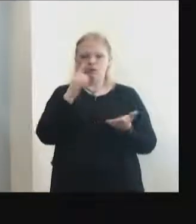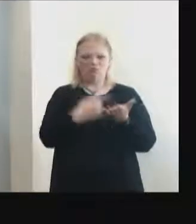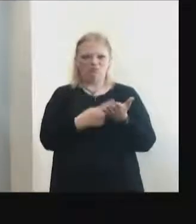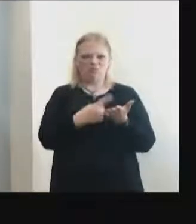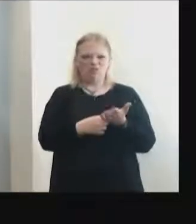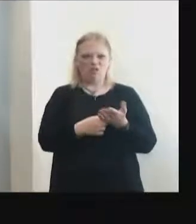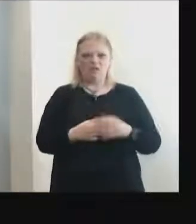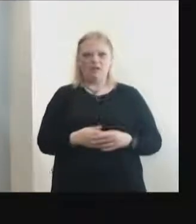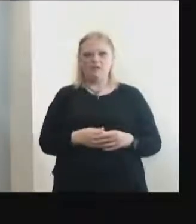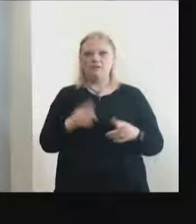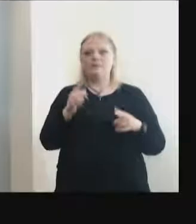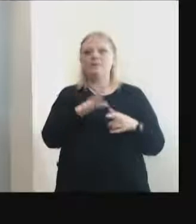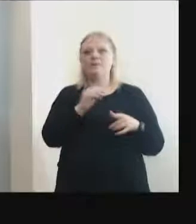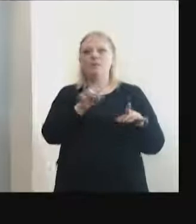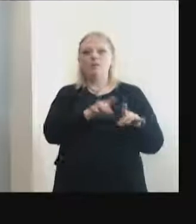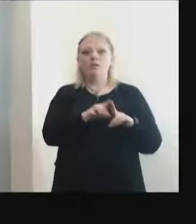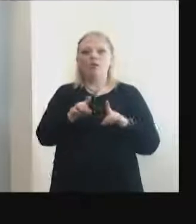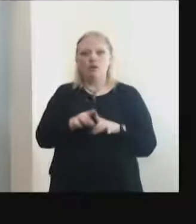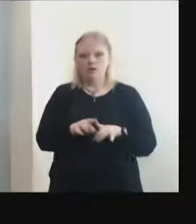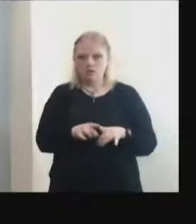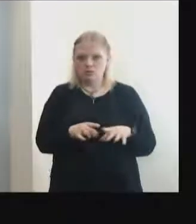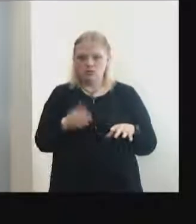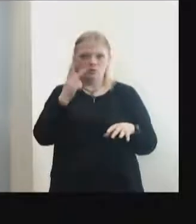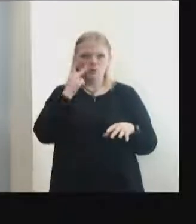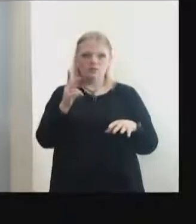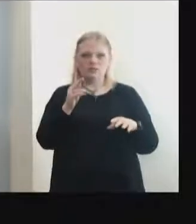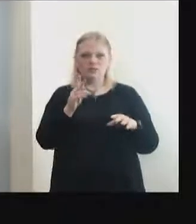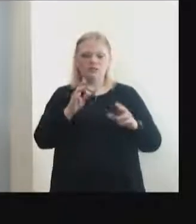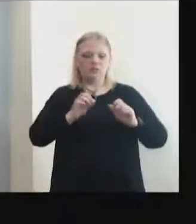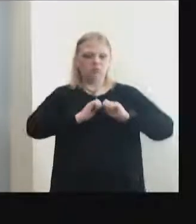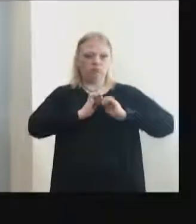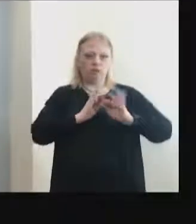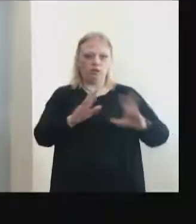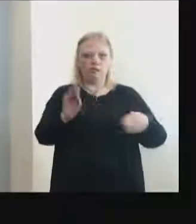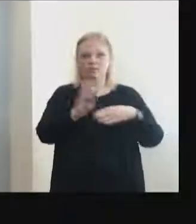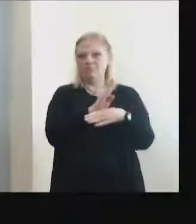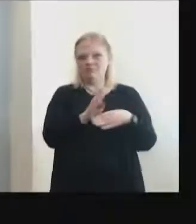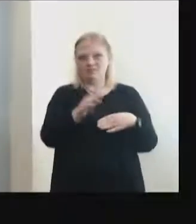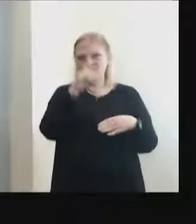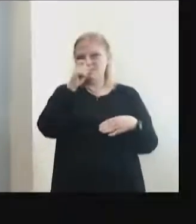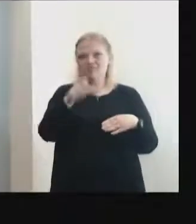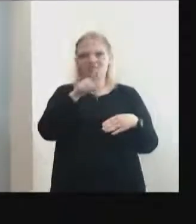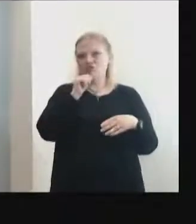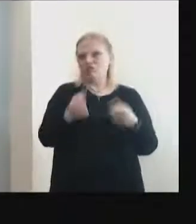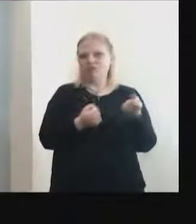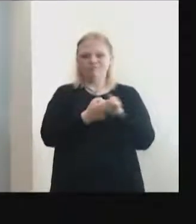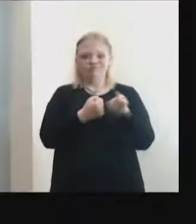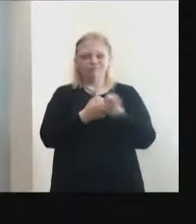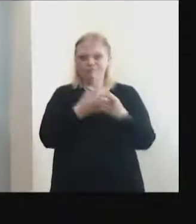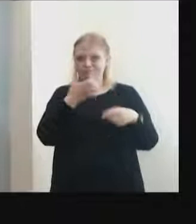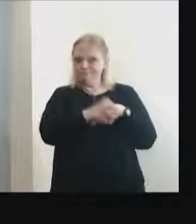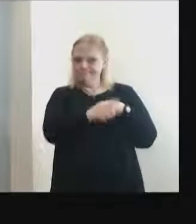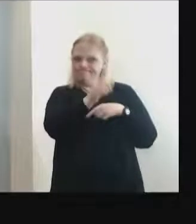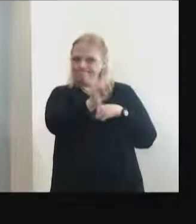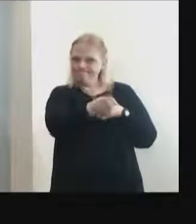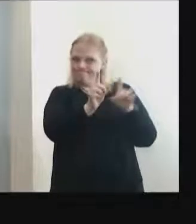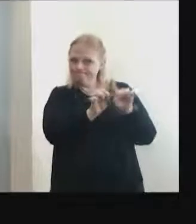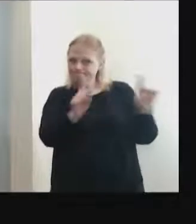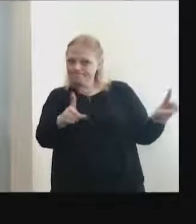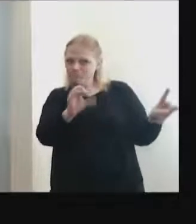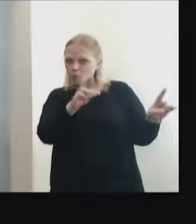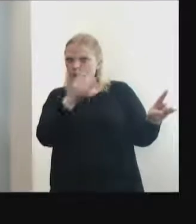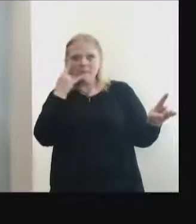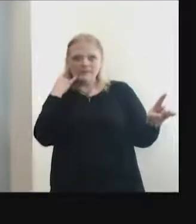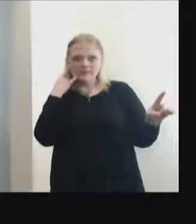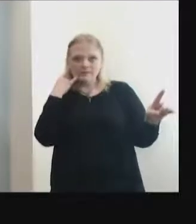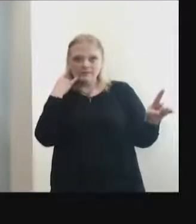just now. And then also we're still seeing outbreaks in businesses that do not enforce social distancing and they do not enforce masking. So